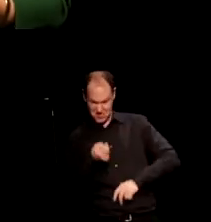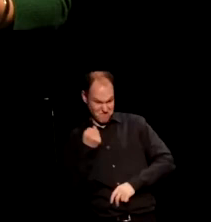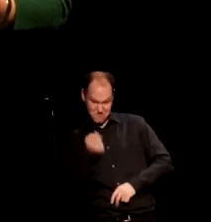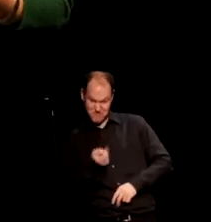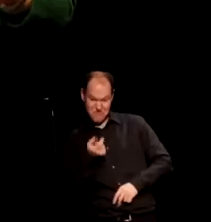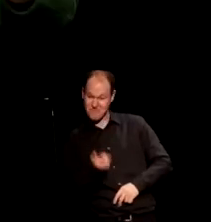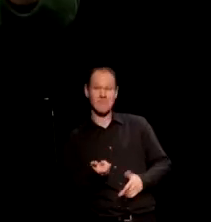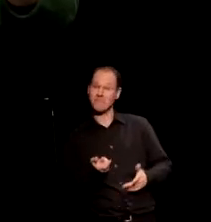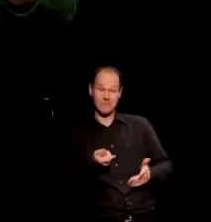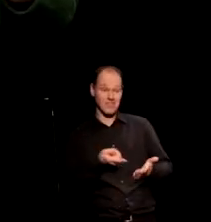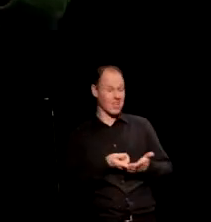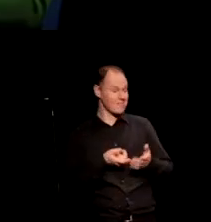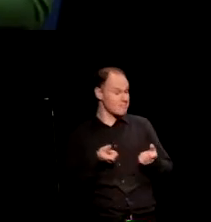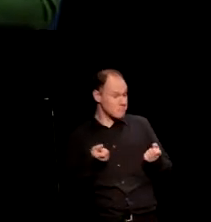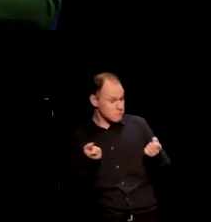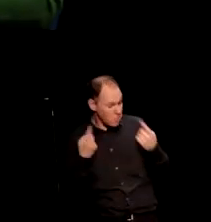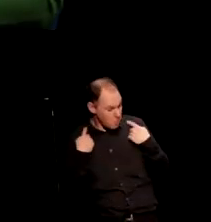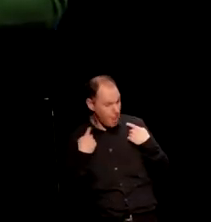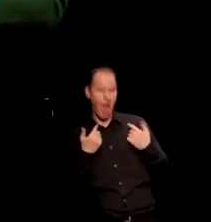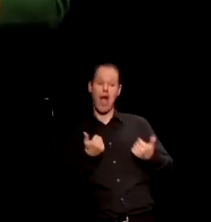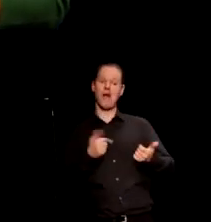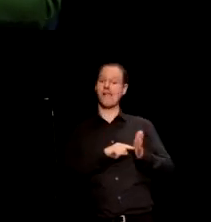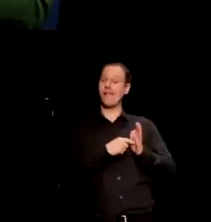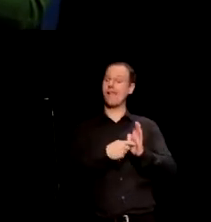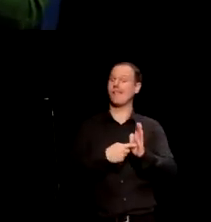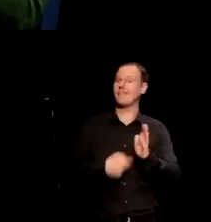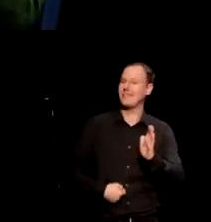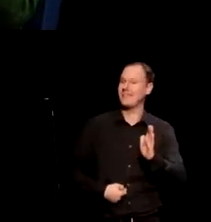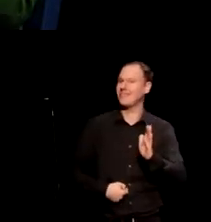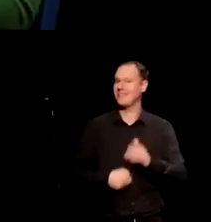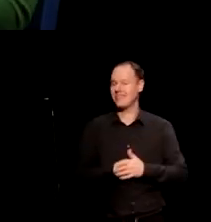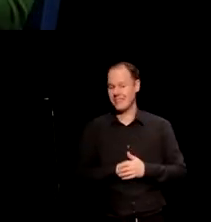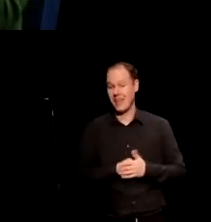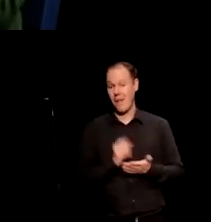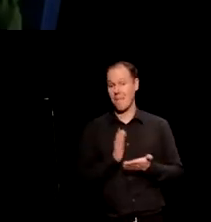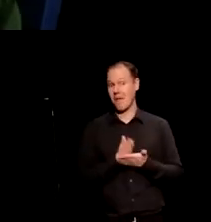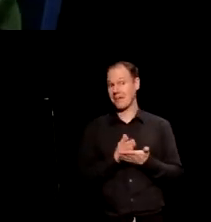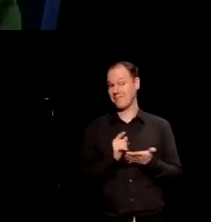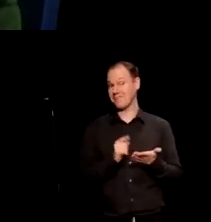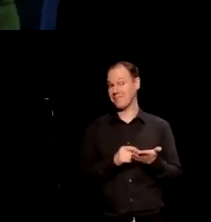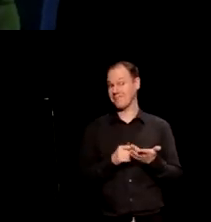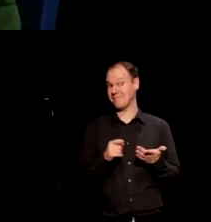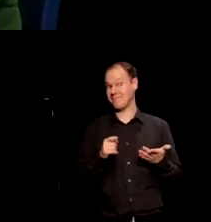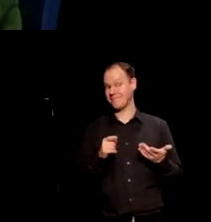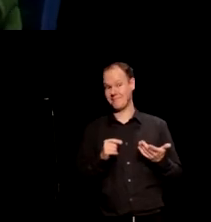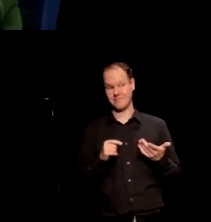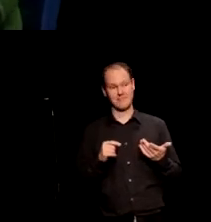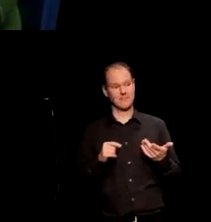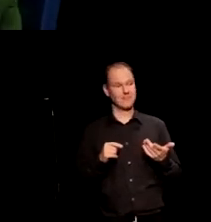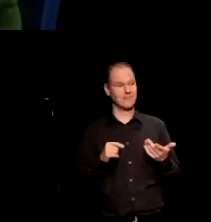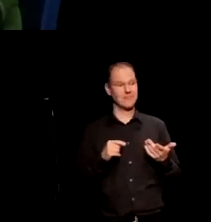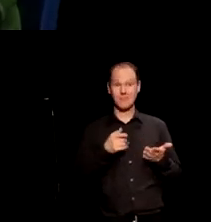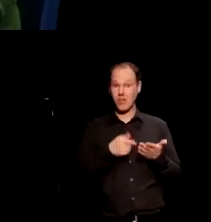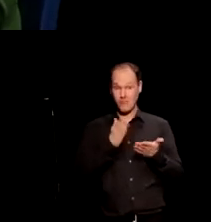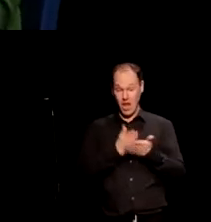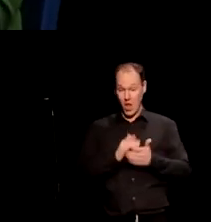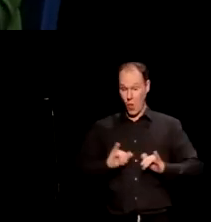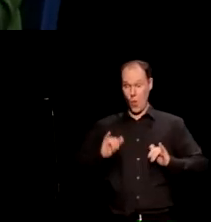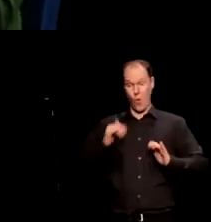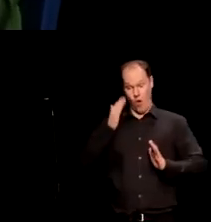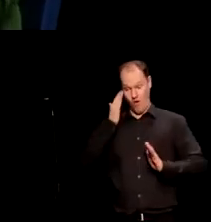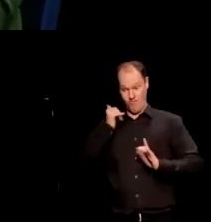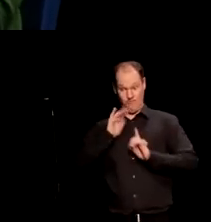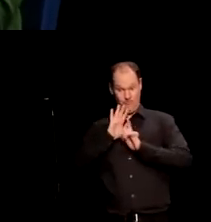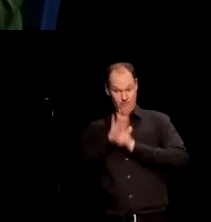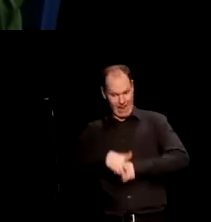of the collection. But we're also very conscious that, you know, that encountering, you know, incredibly racist and damaging